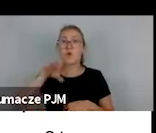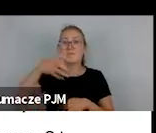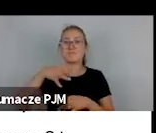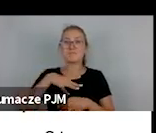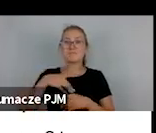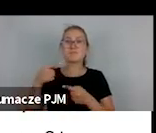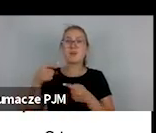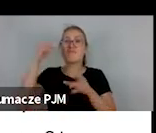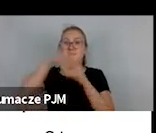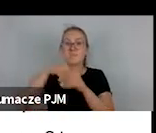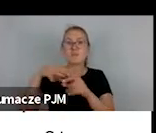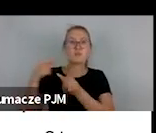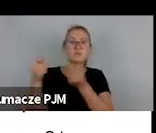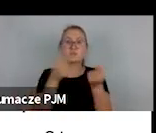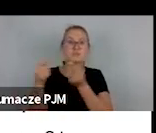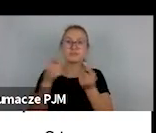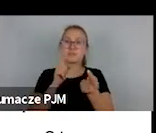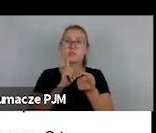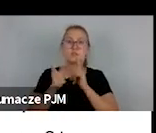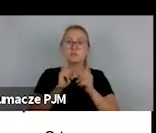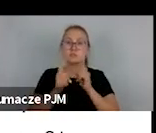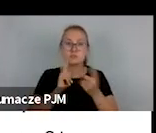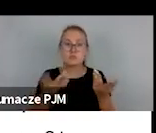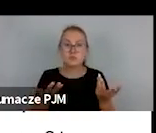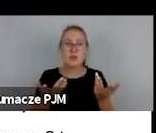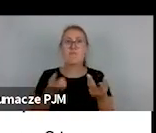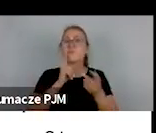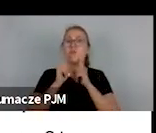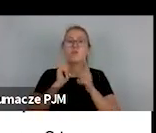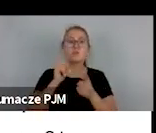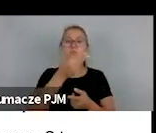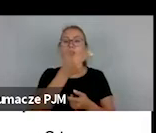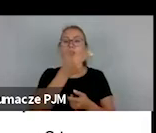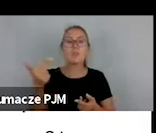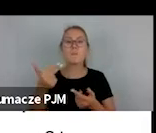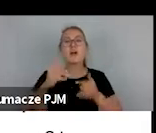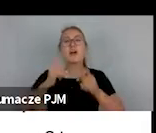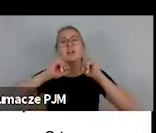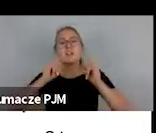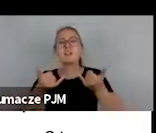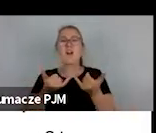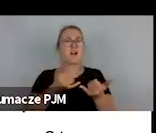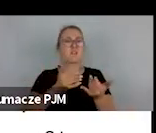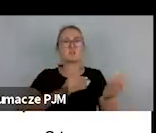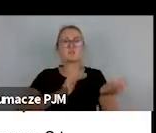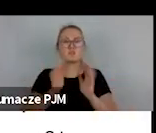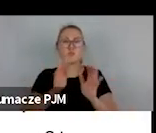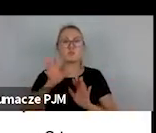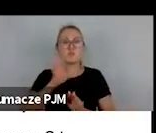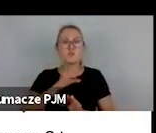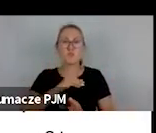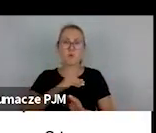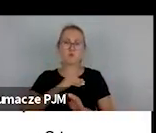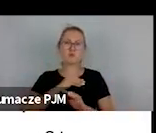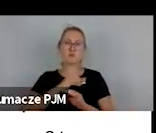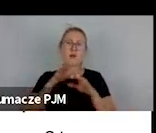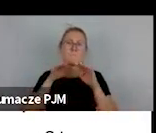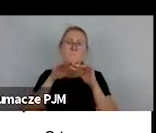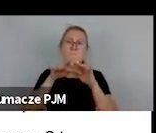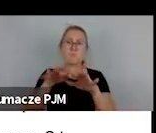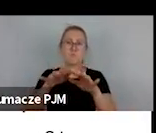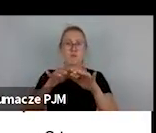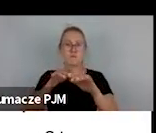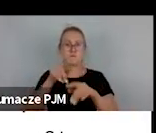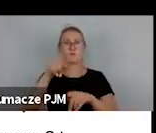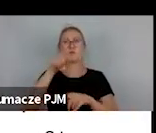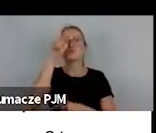up for workshops. And sometimes the people who showed up for workshops were the people with the least social power. They showed because they weren't working. They showed because